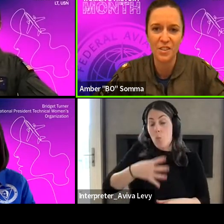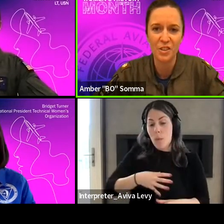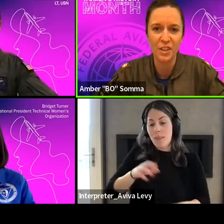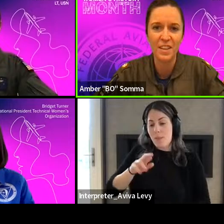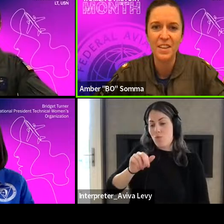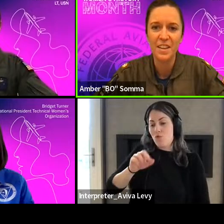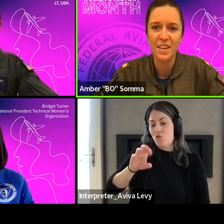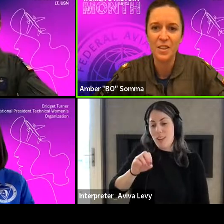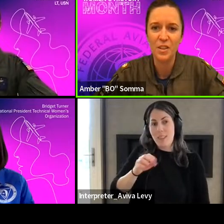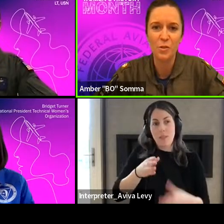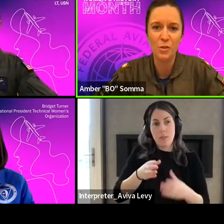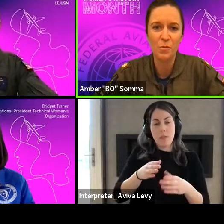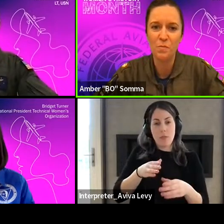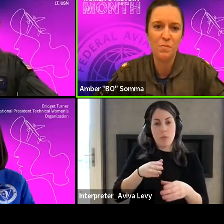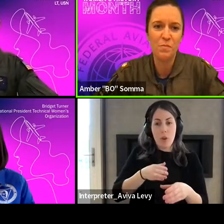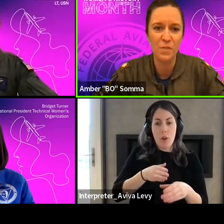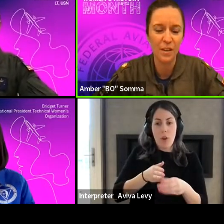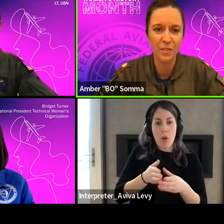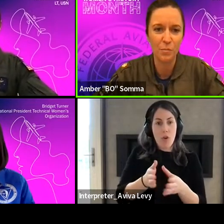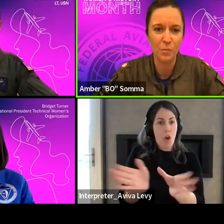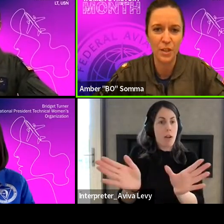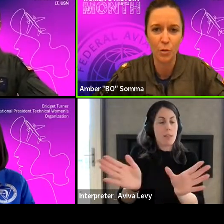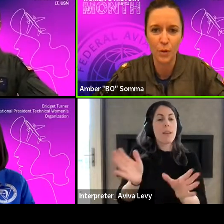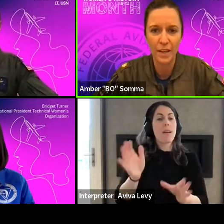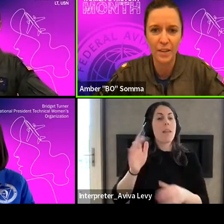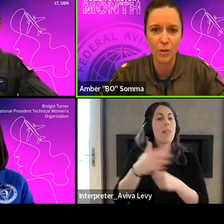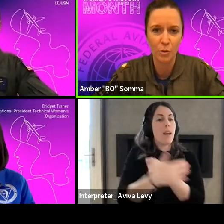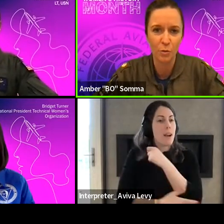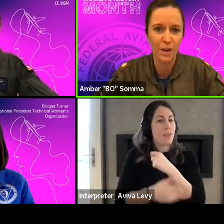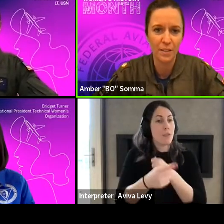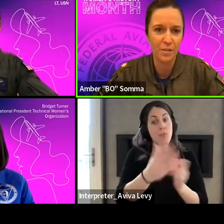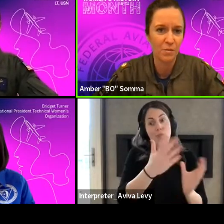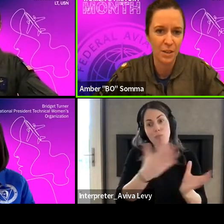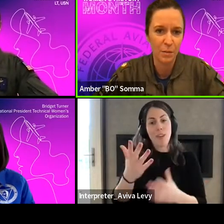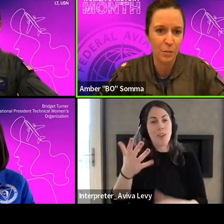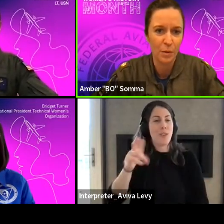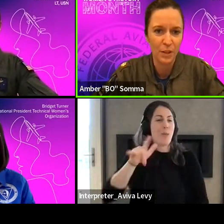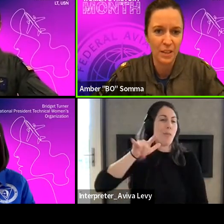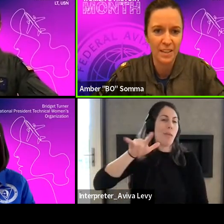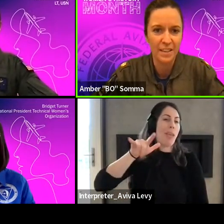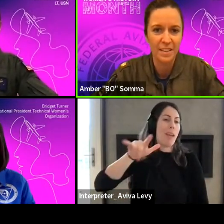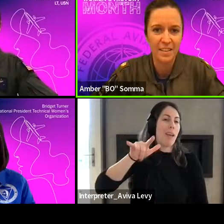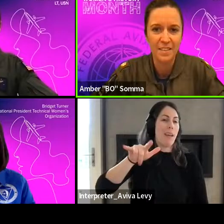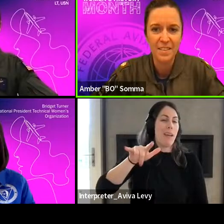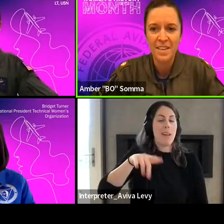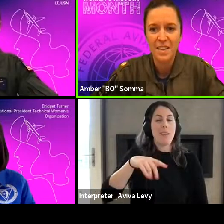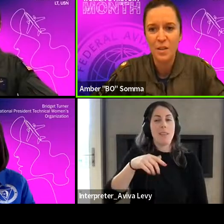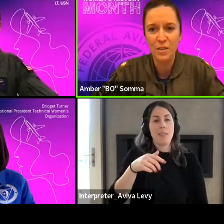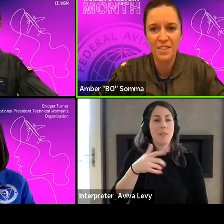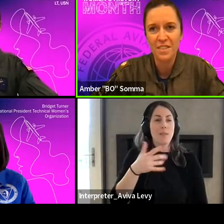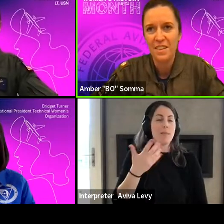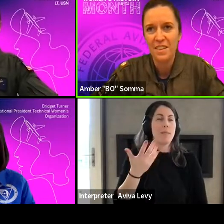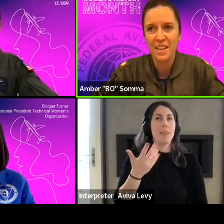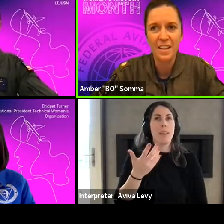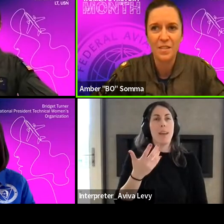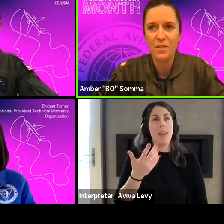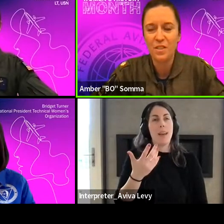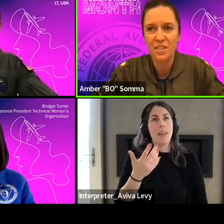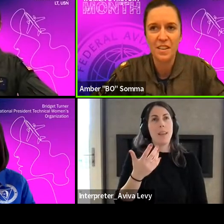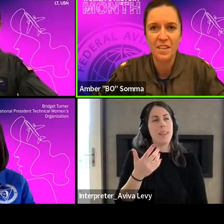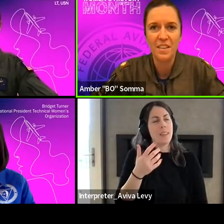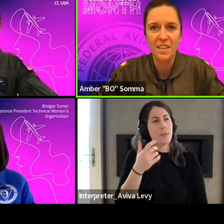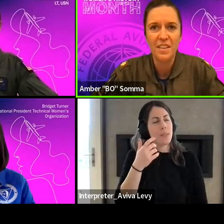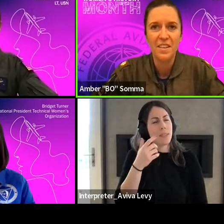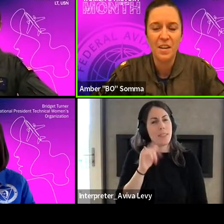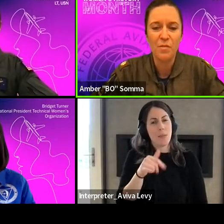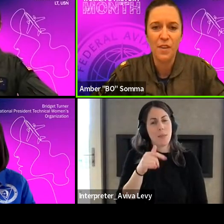country, essentially. And you bring your own plane or find, you know, a plane. And it was kind of